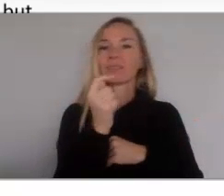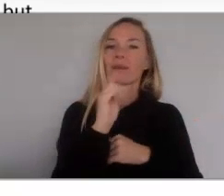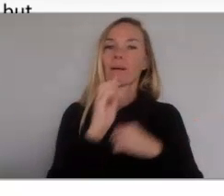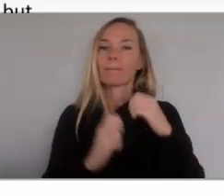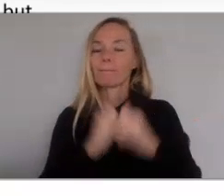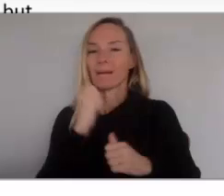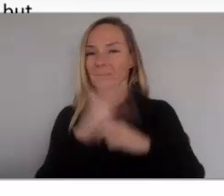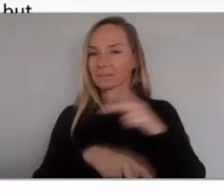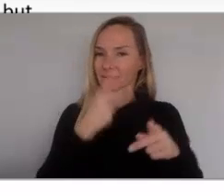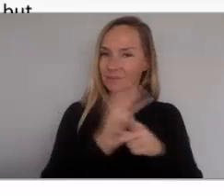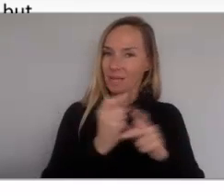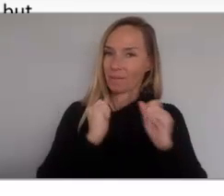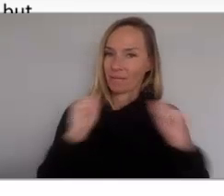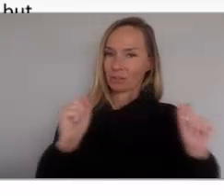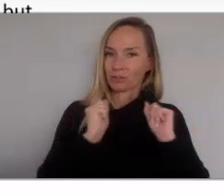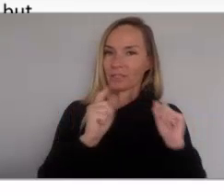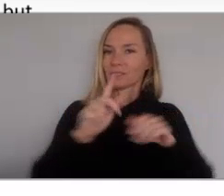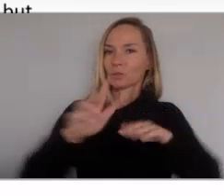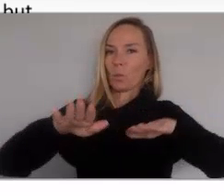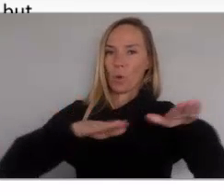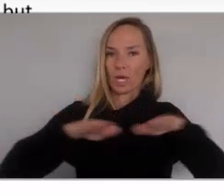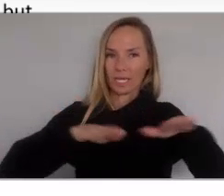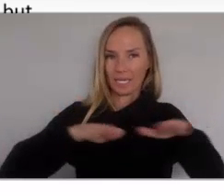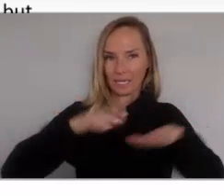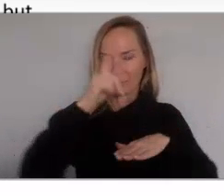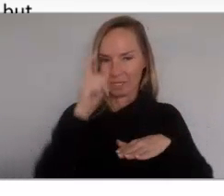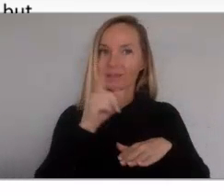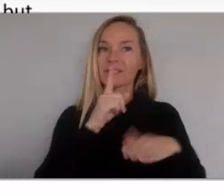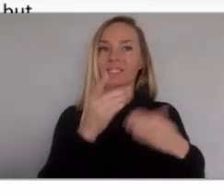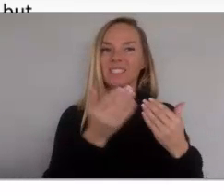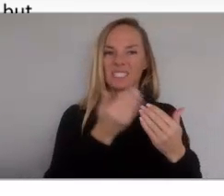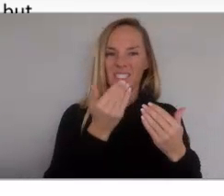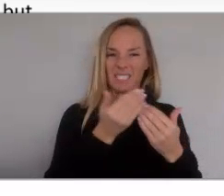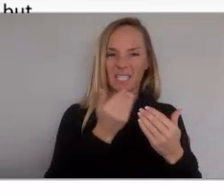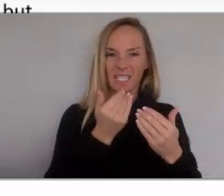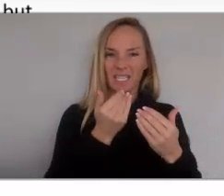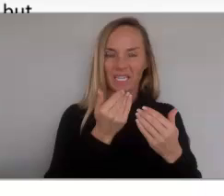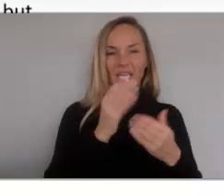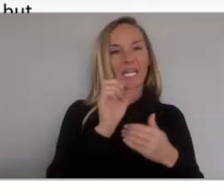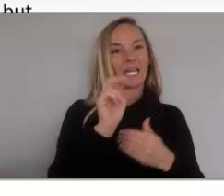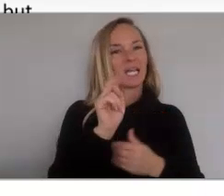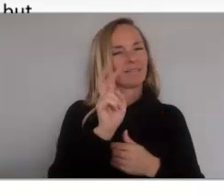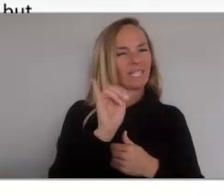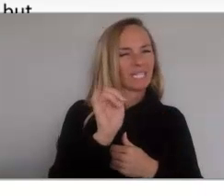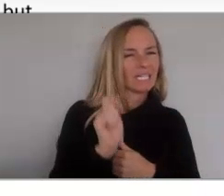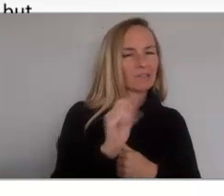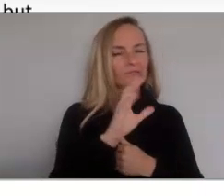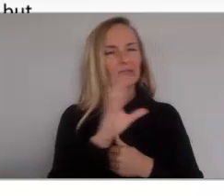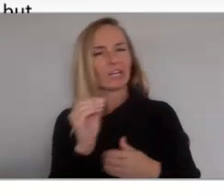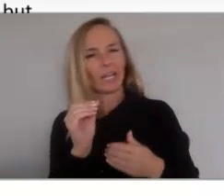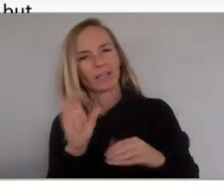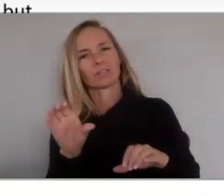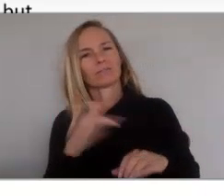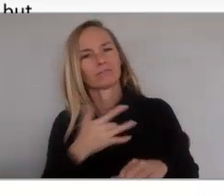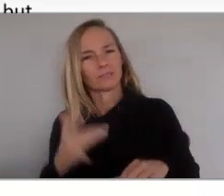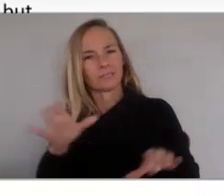So our thesis statement reads, the best type of exercise is walking because it is easy, convenient, and usually done